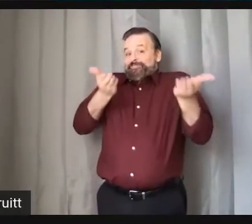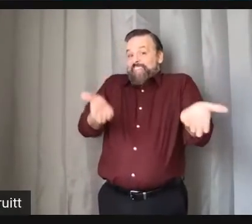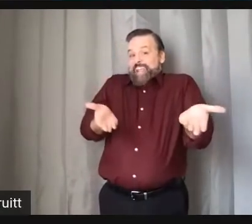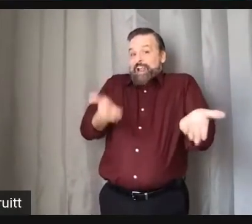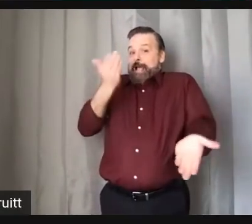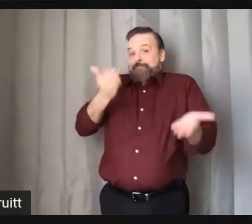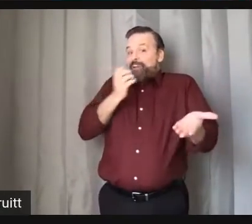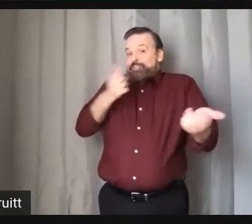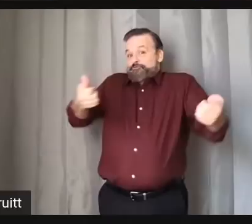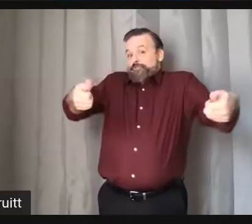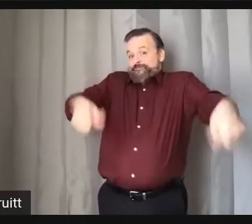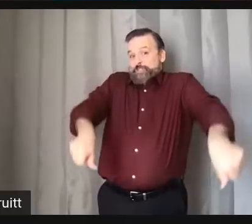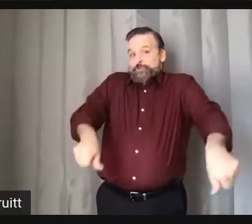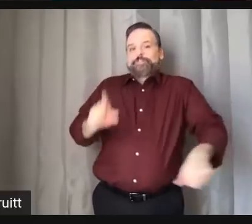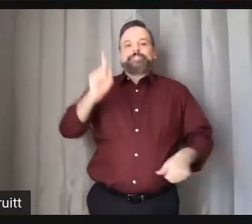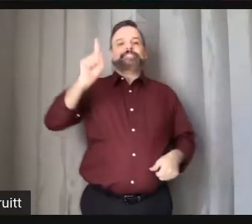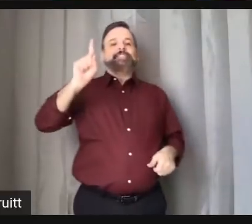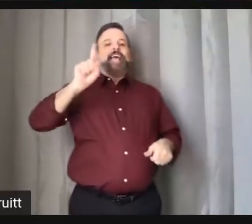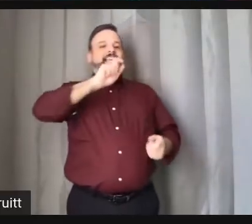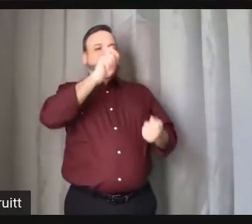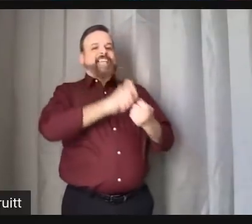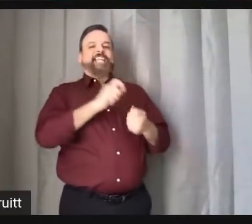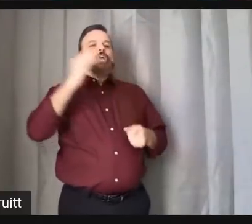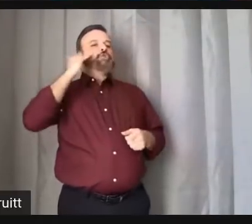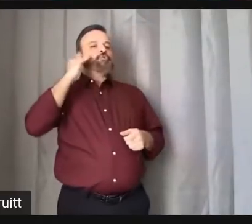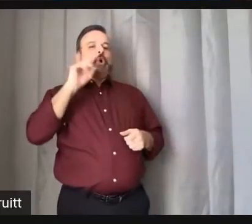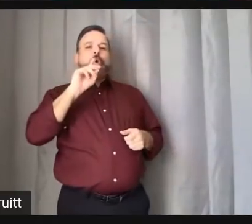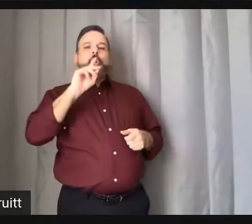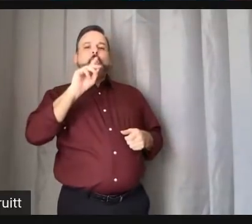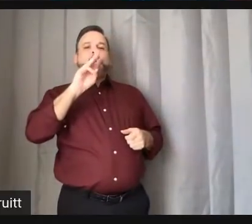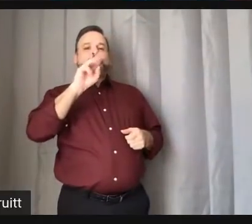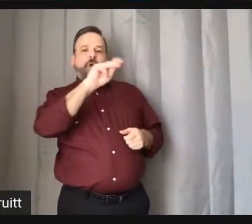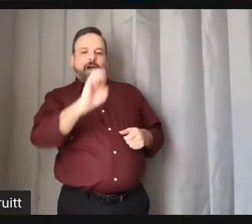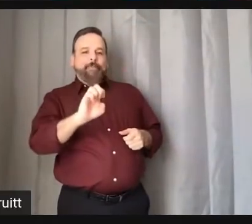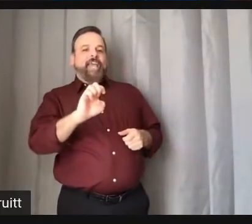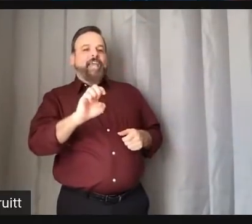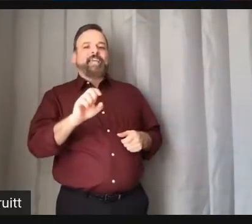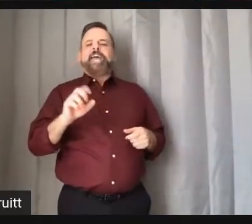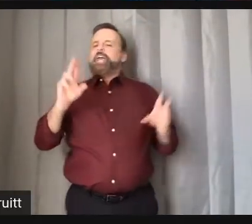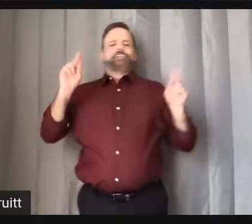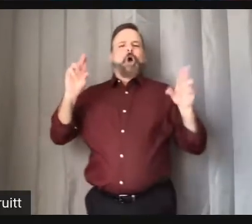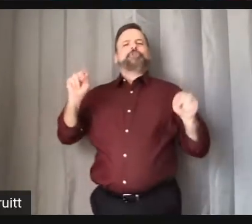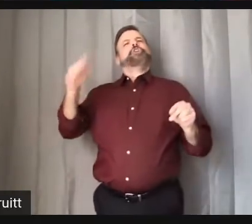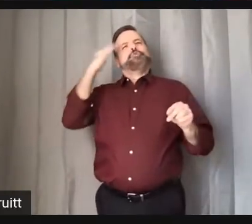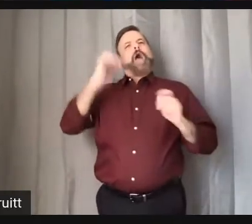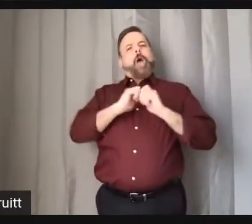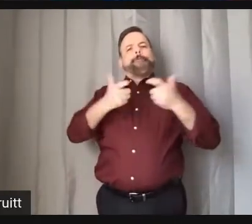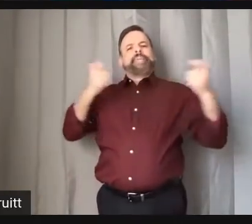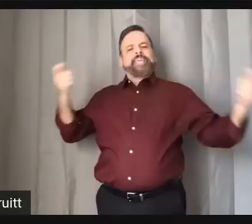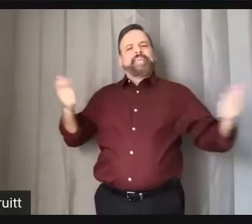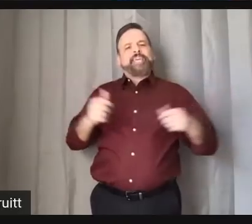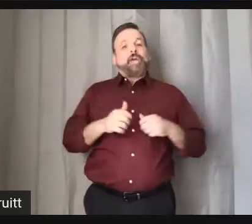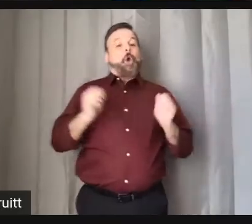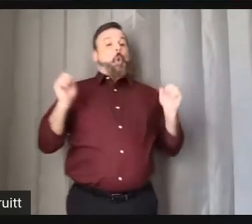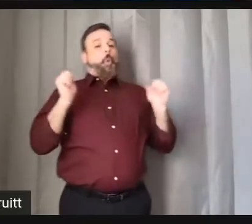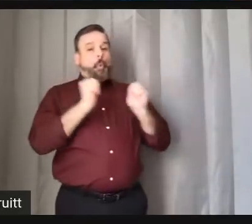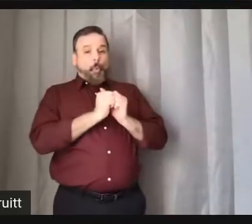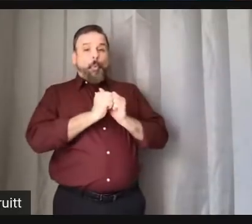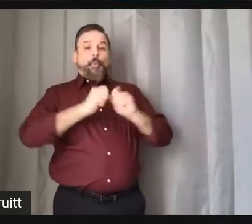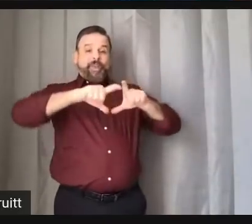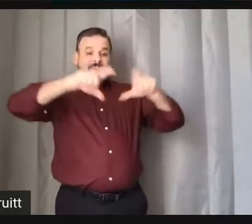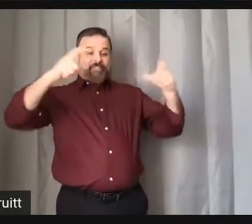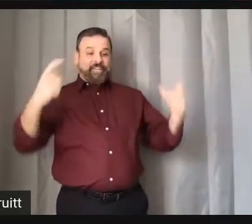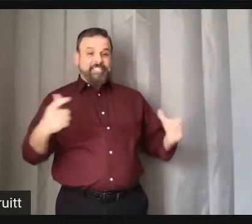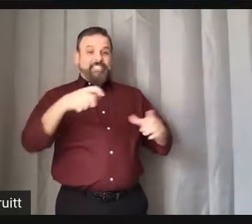Like, exactly. And you, Kwame, we all know you would be on that roster. No. Do you know how big a dinosaur? No. Yes. With a saddle? I mean, how do you want to